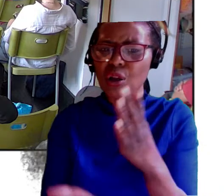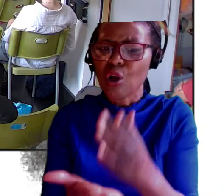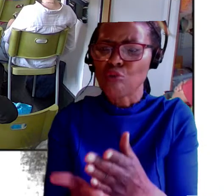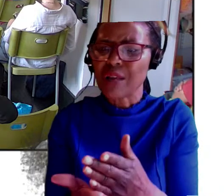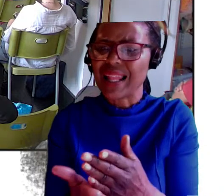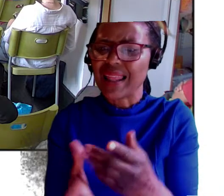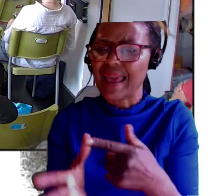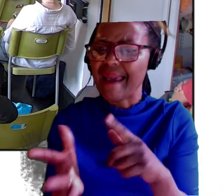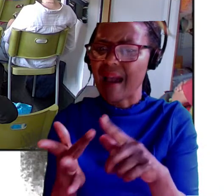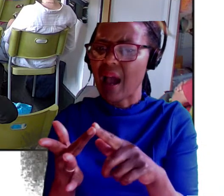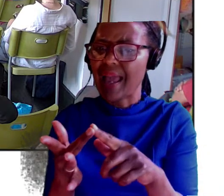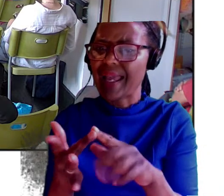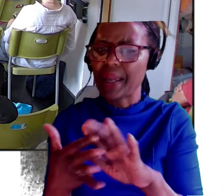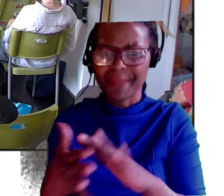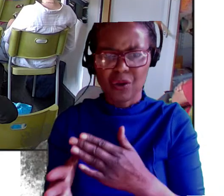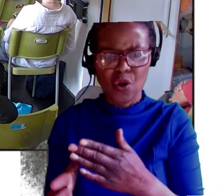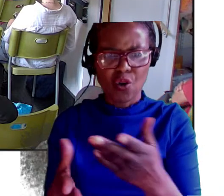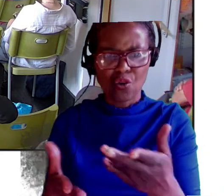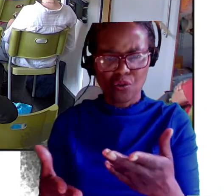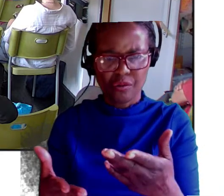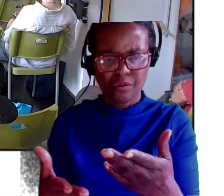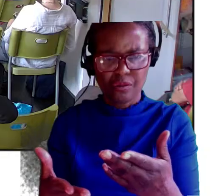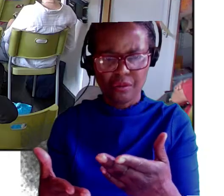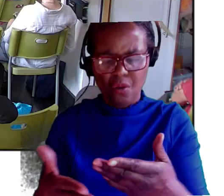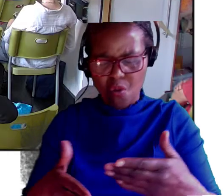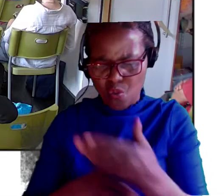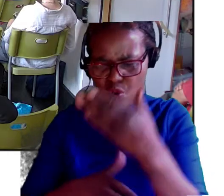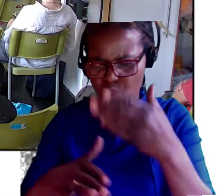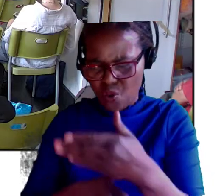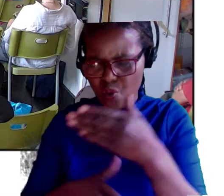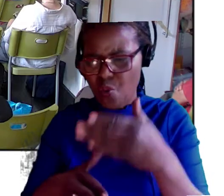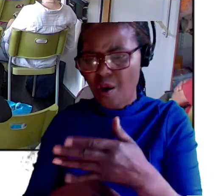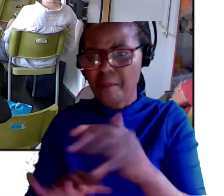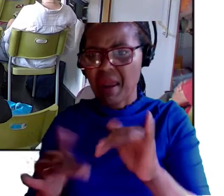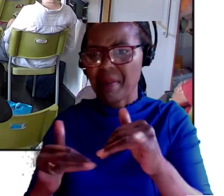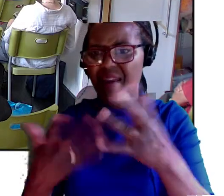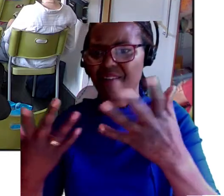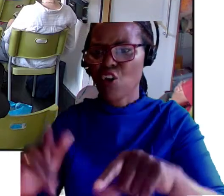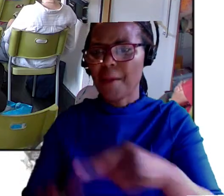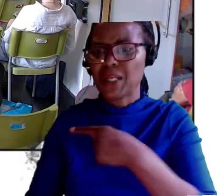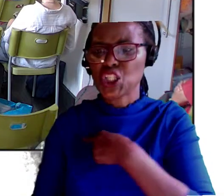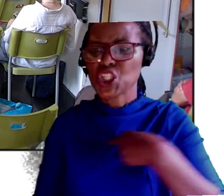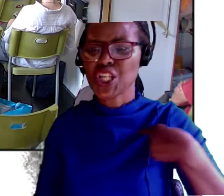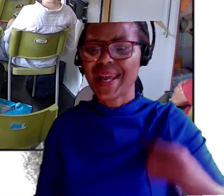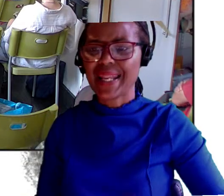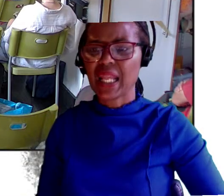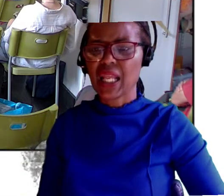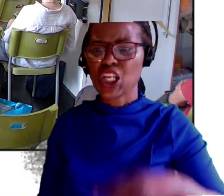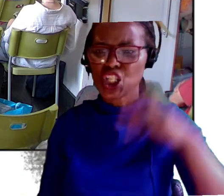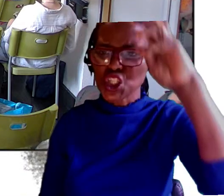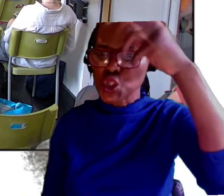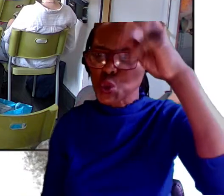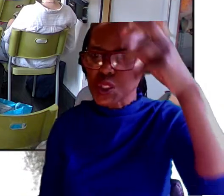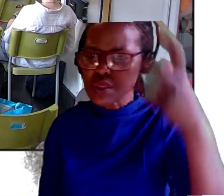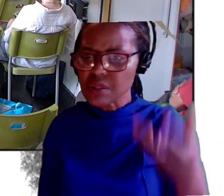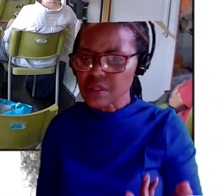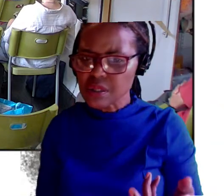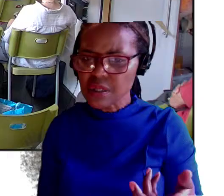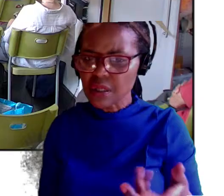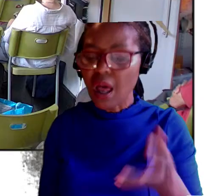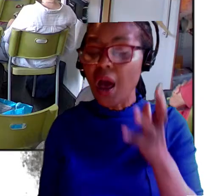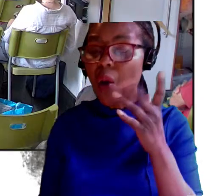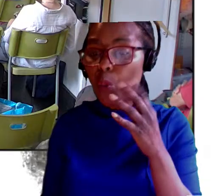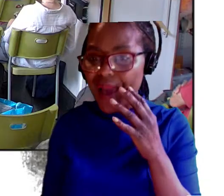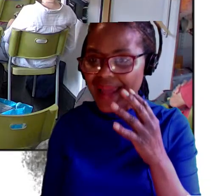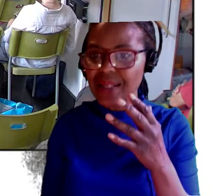endless unpaid hours of work from Chinese students, or from every time an image is generated, it's the